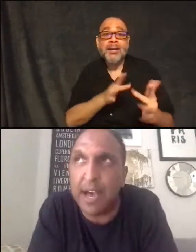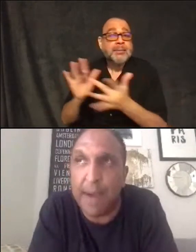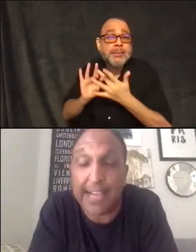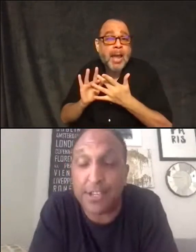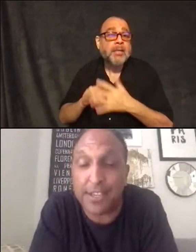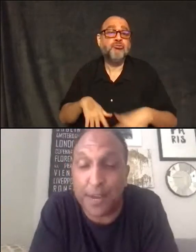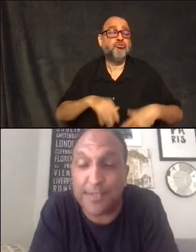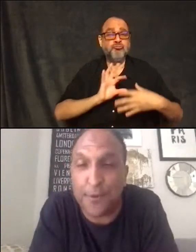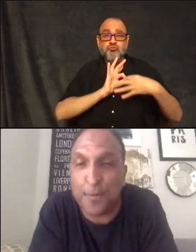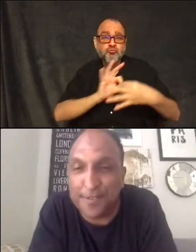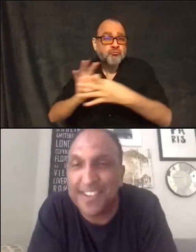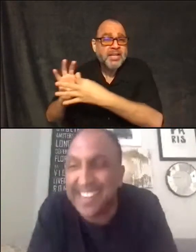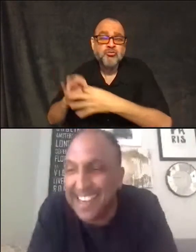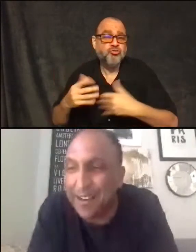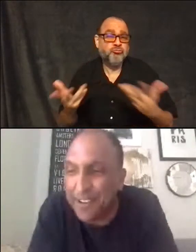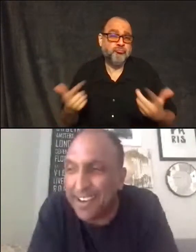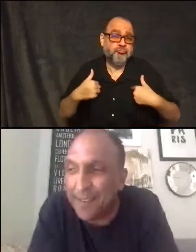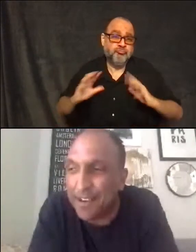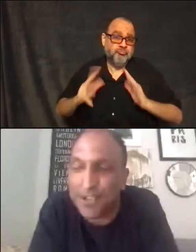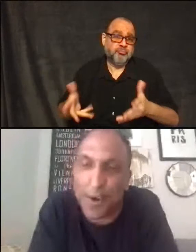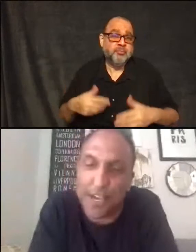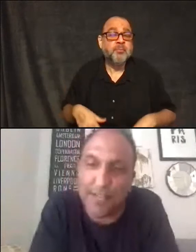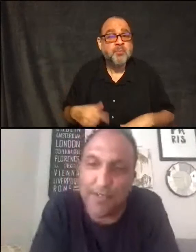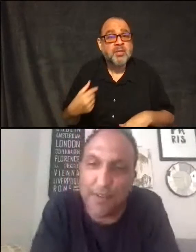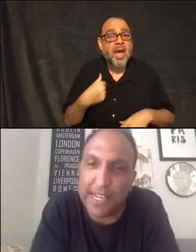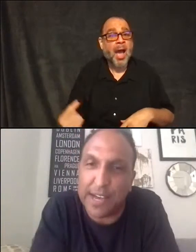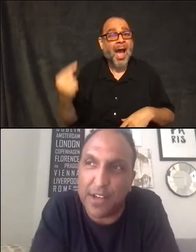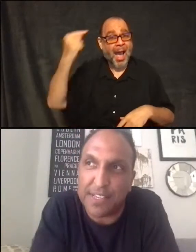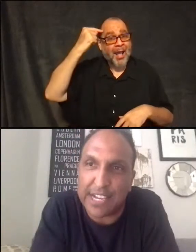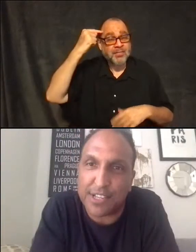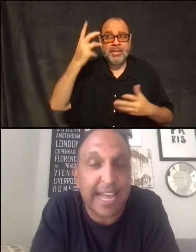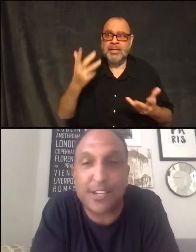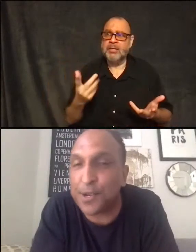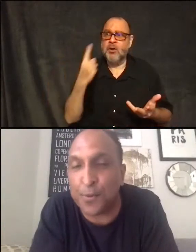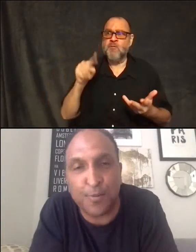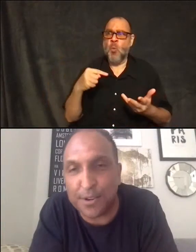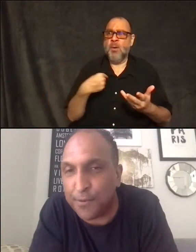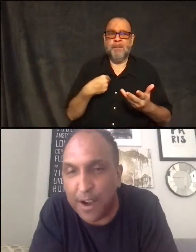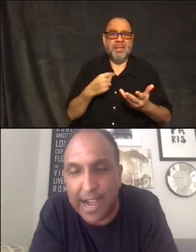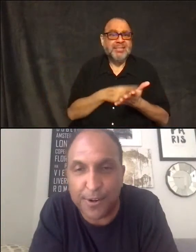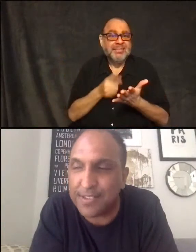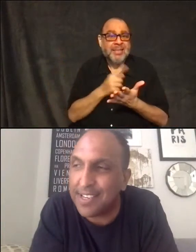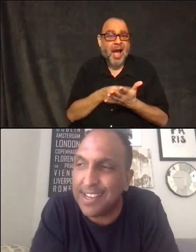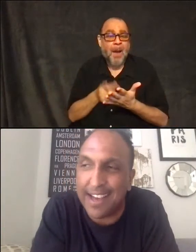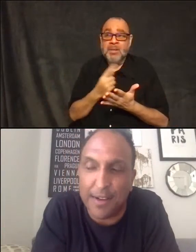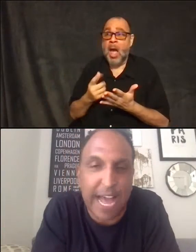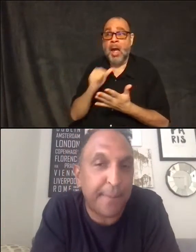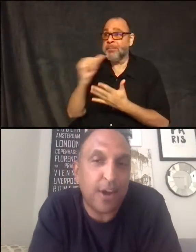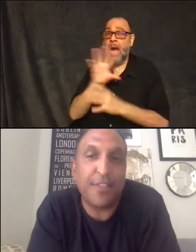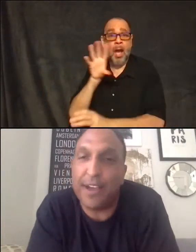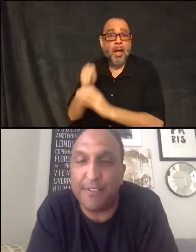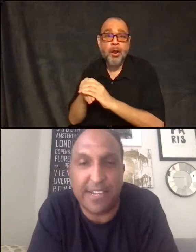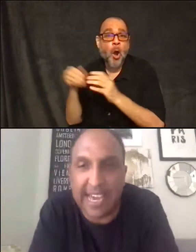relationships, I actually think the greatest form of showing of mental health is actually not doing rooms that are 4 hours,